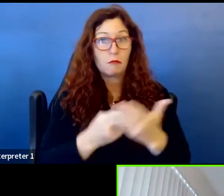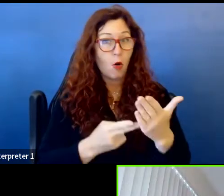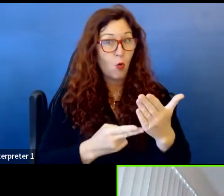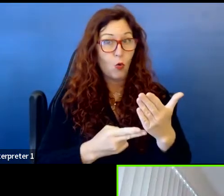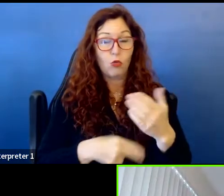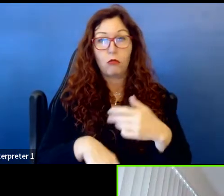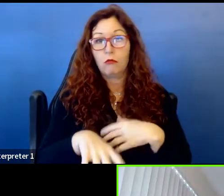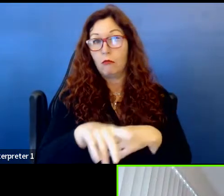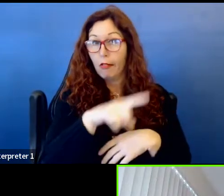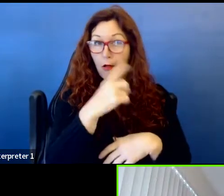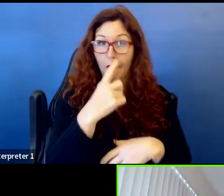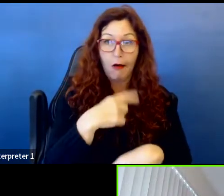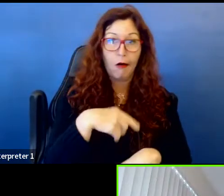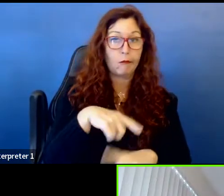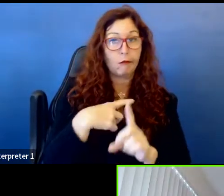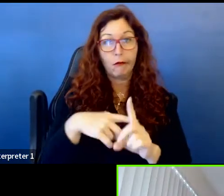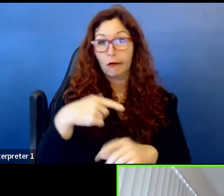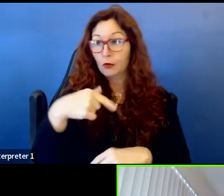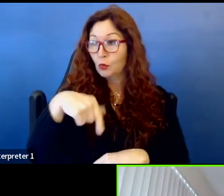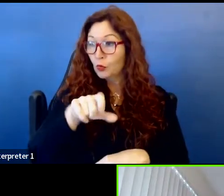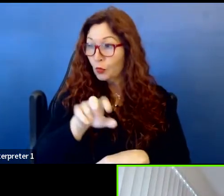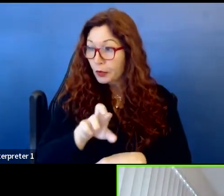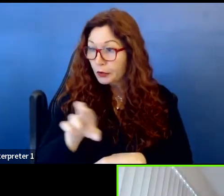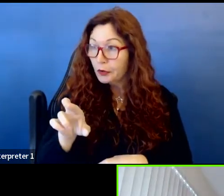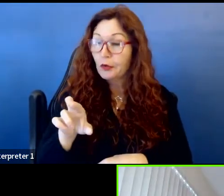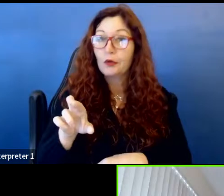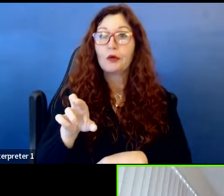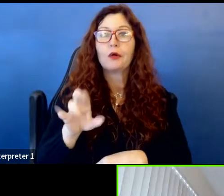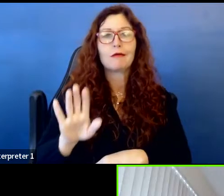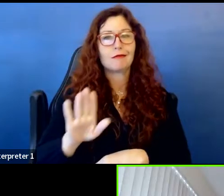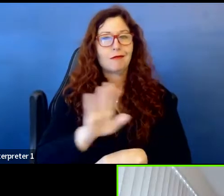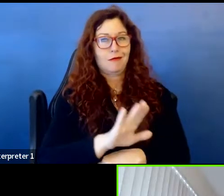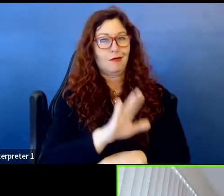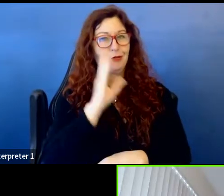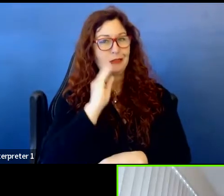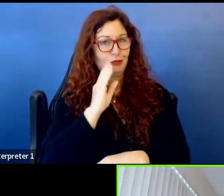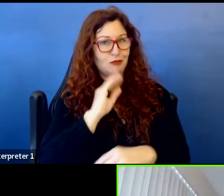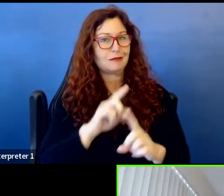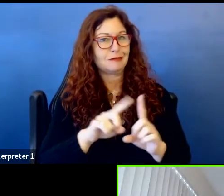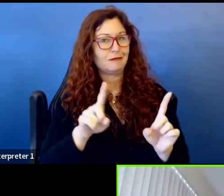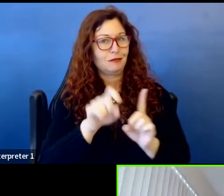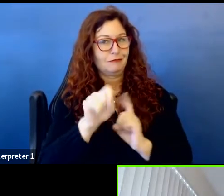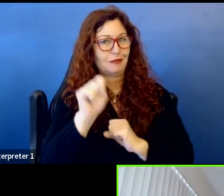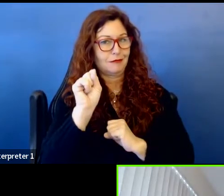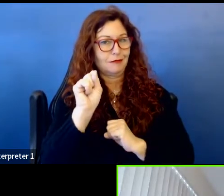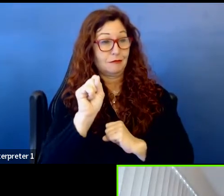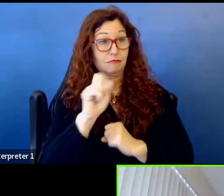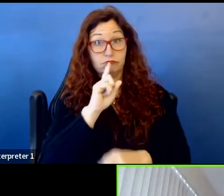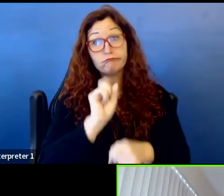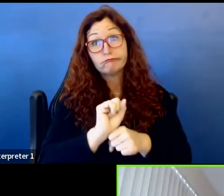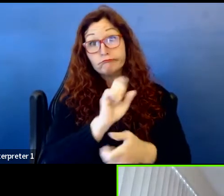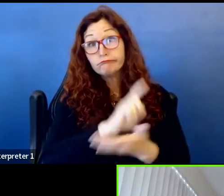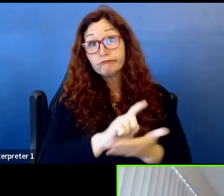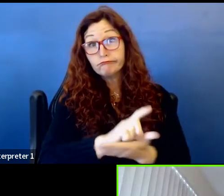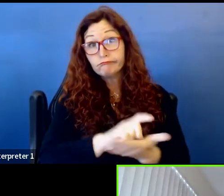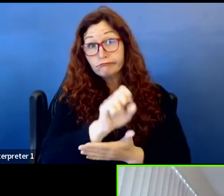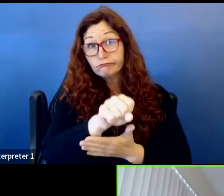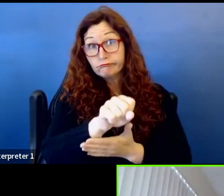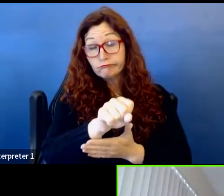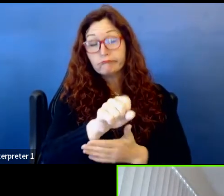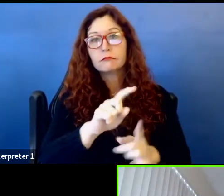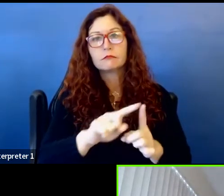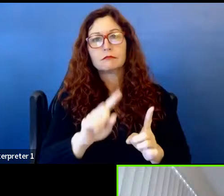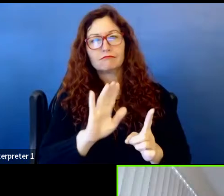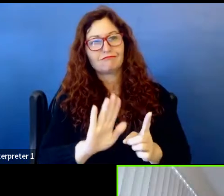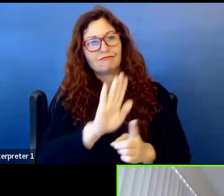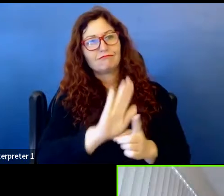the intersections people do experience discrimination differently and to the extent that some folks seem completely absent from our